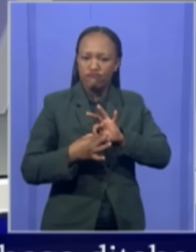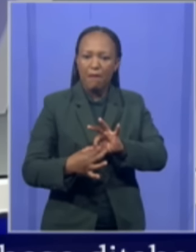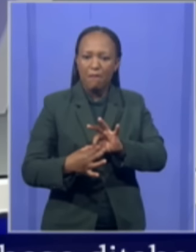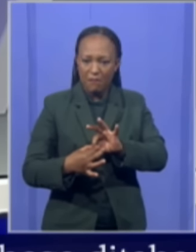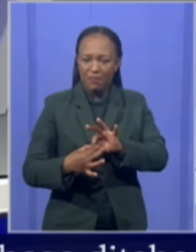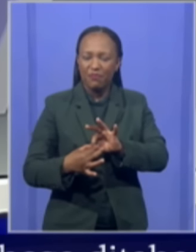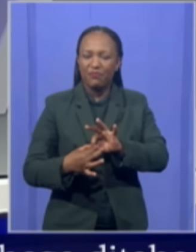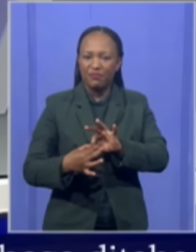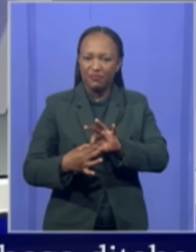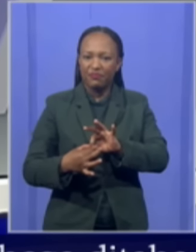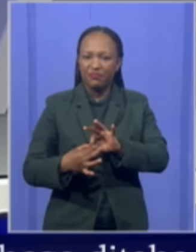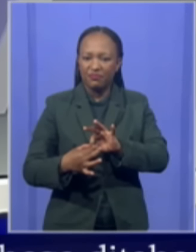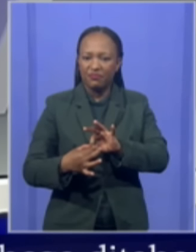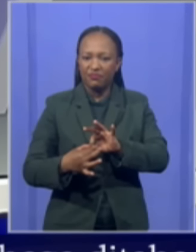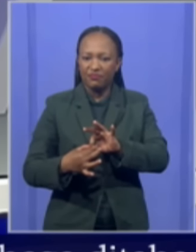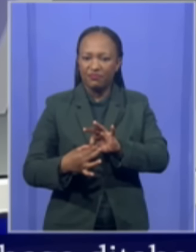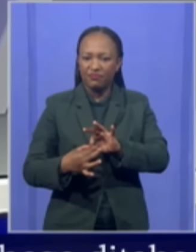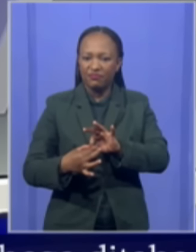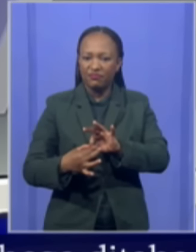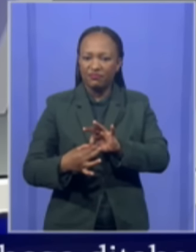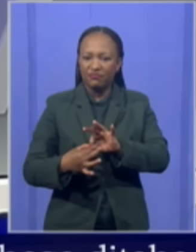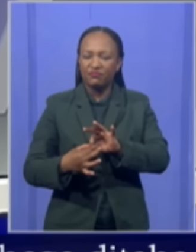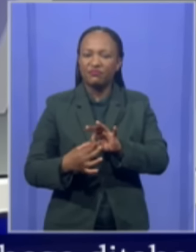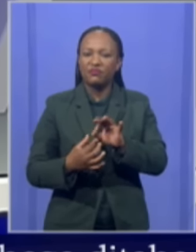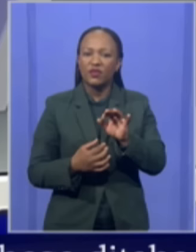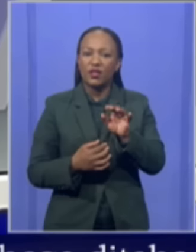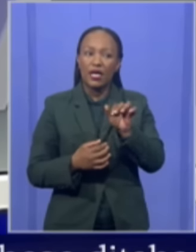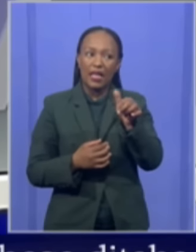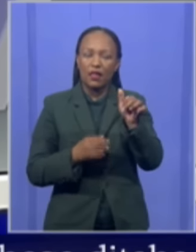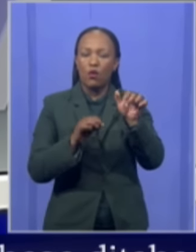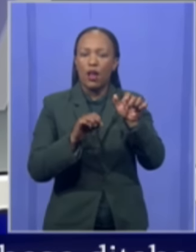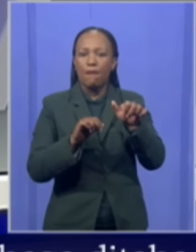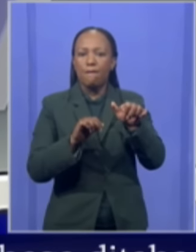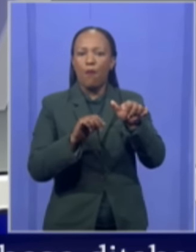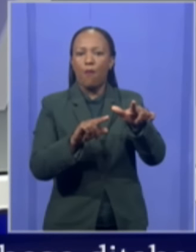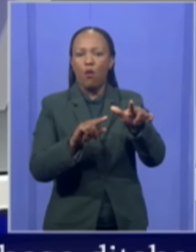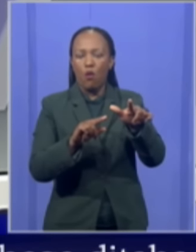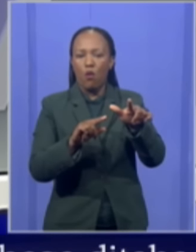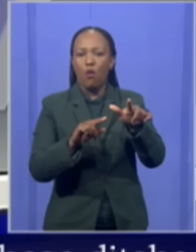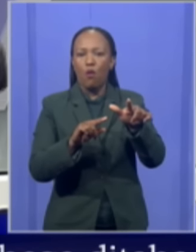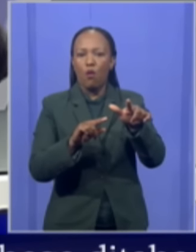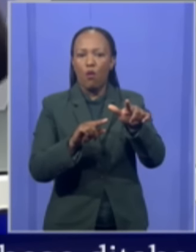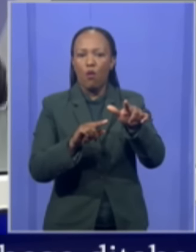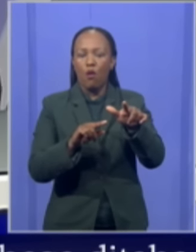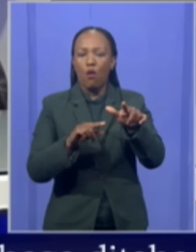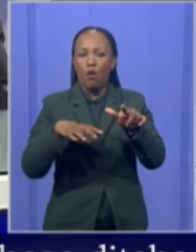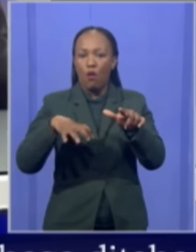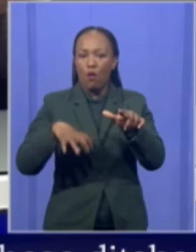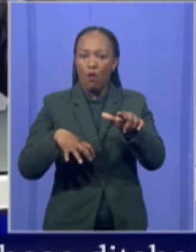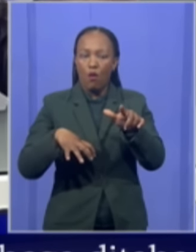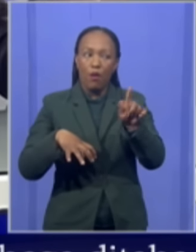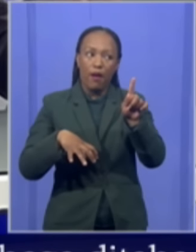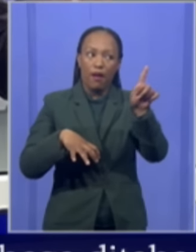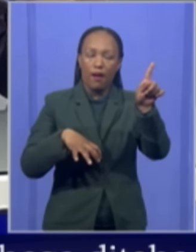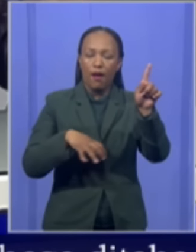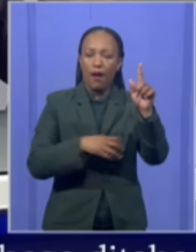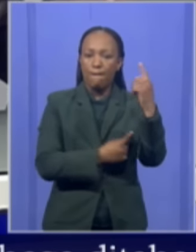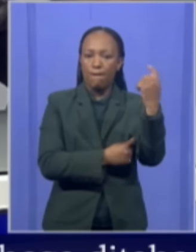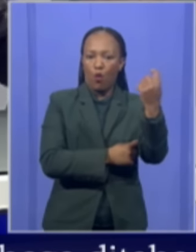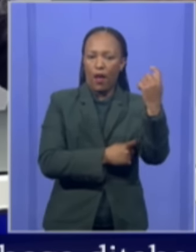it's kua Limpopo Polokwane pheta ya mebala e mo Gauteng e be kgona go kgwatha